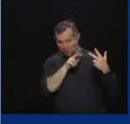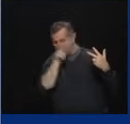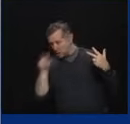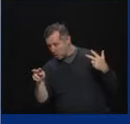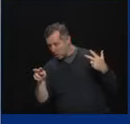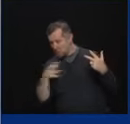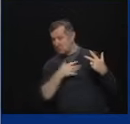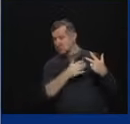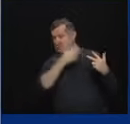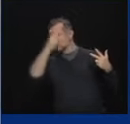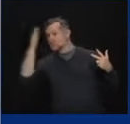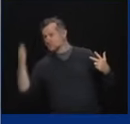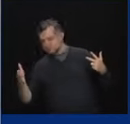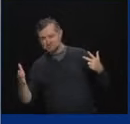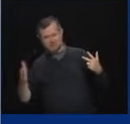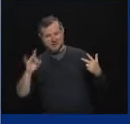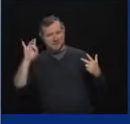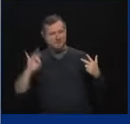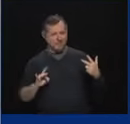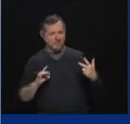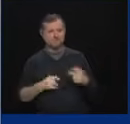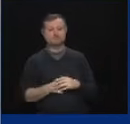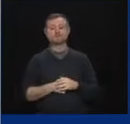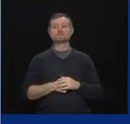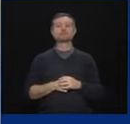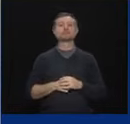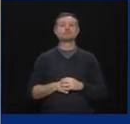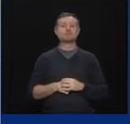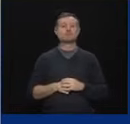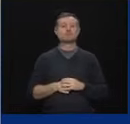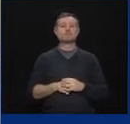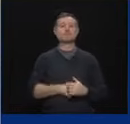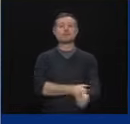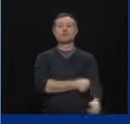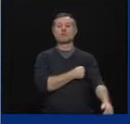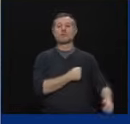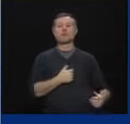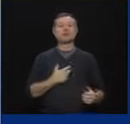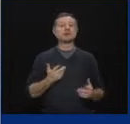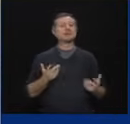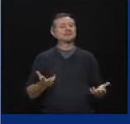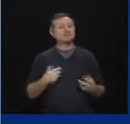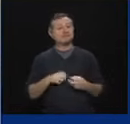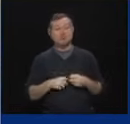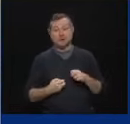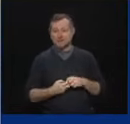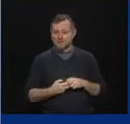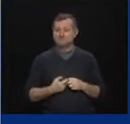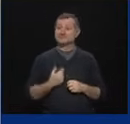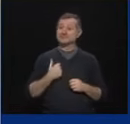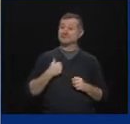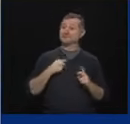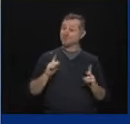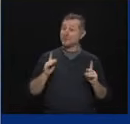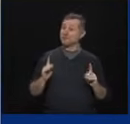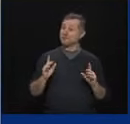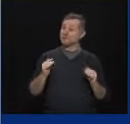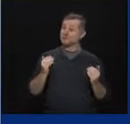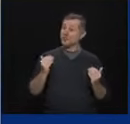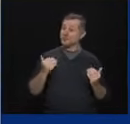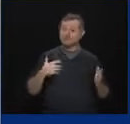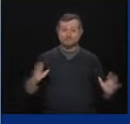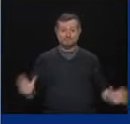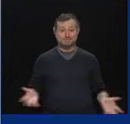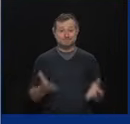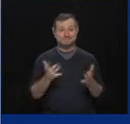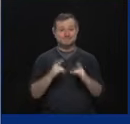identified was that as we ramp up, and there will be a crush of people, hopefully, who will want the vaccine all at the same time. If you remember last year's